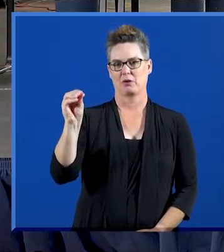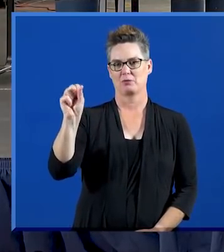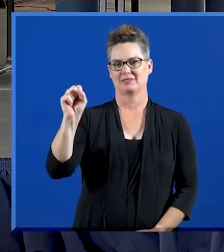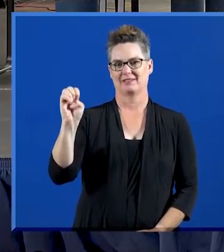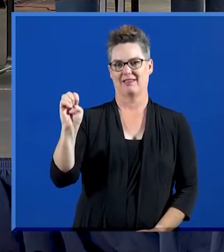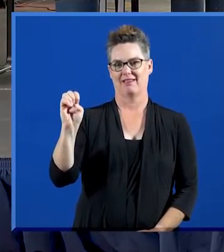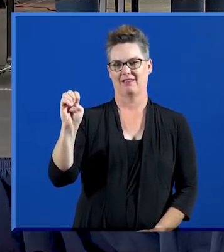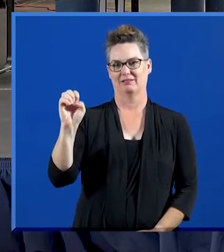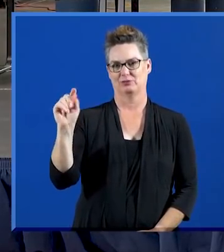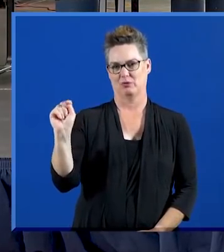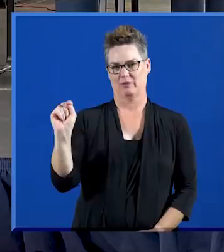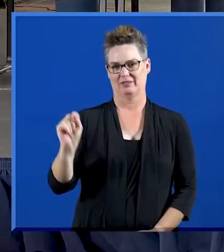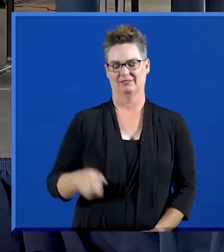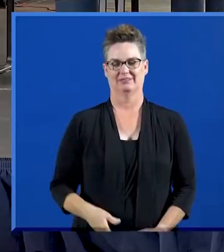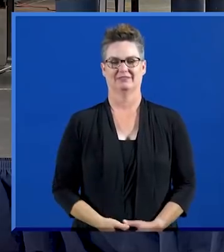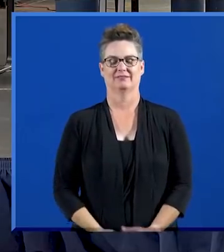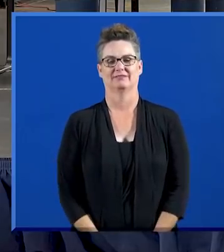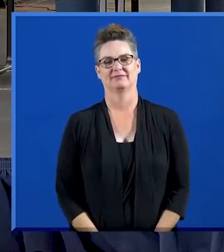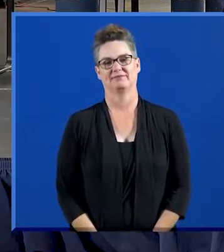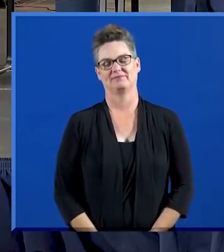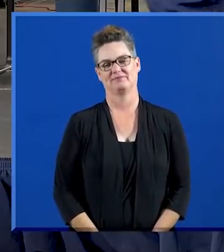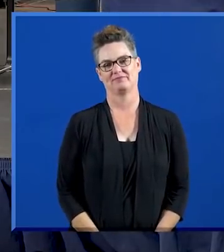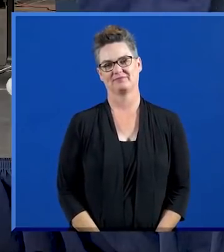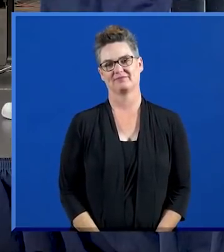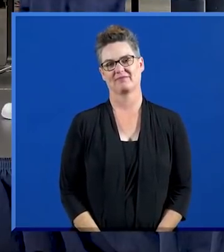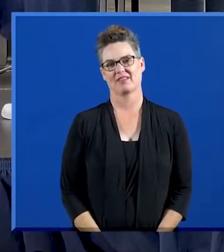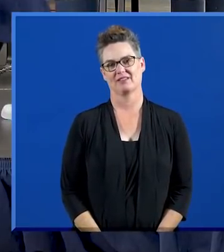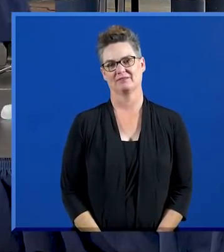Jose Torres.